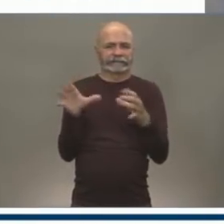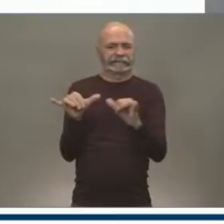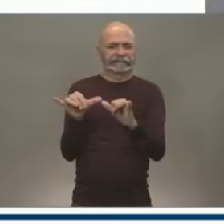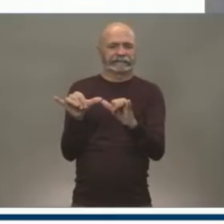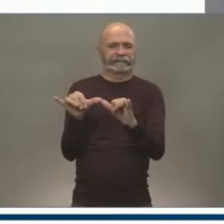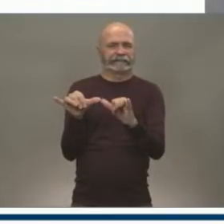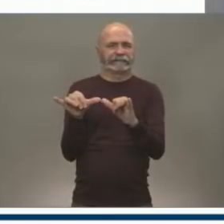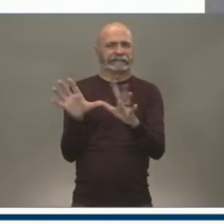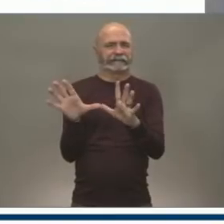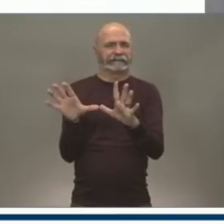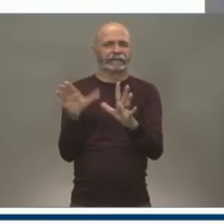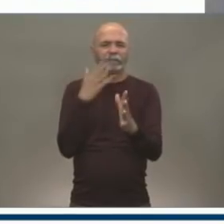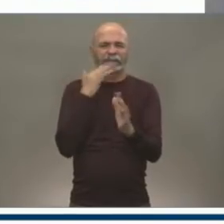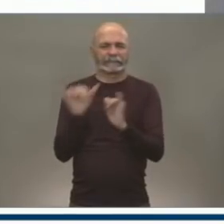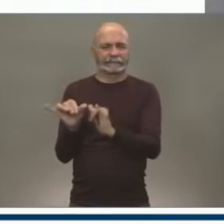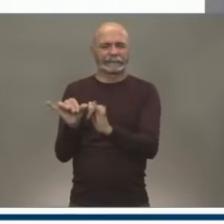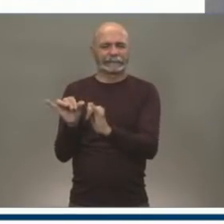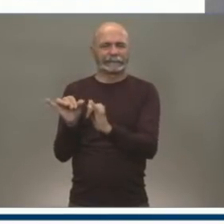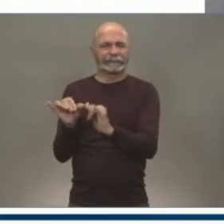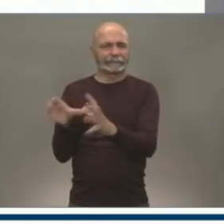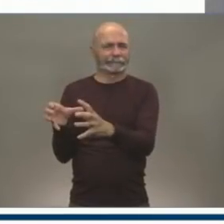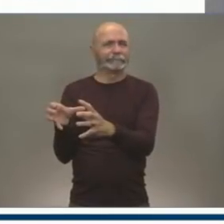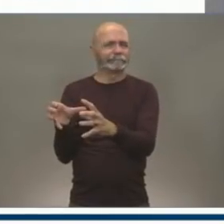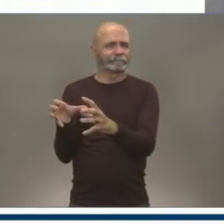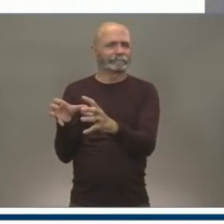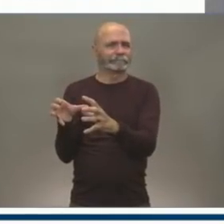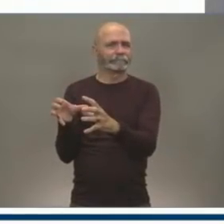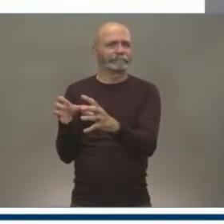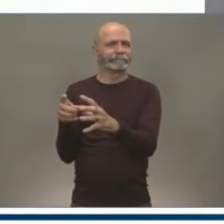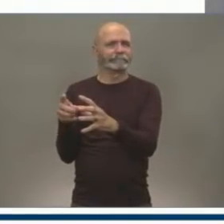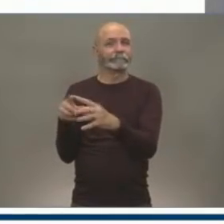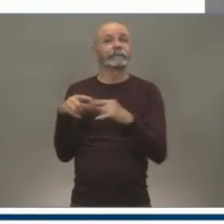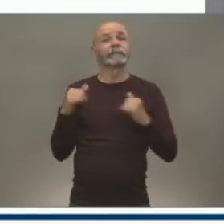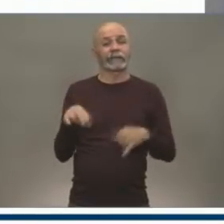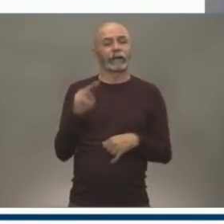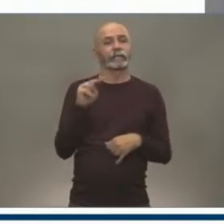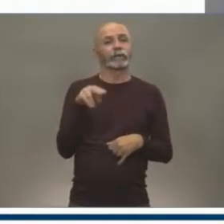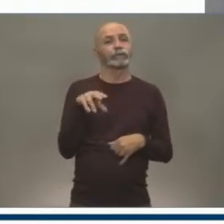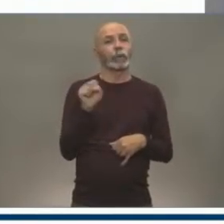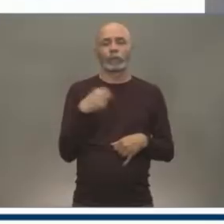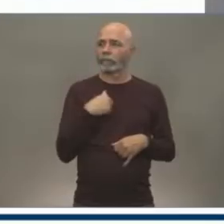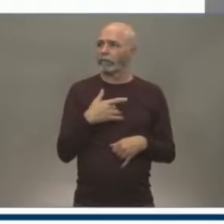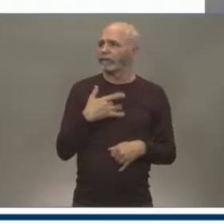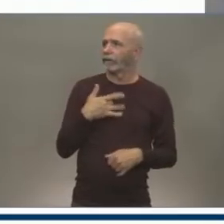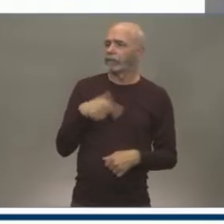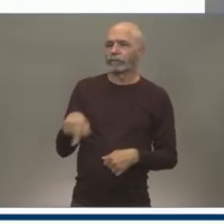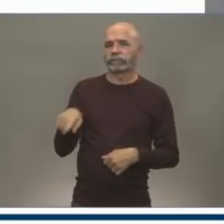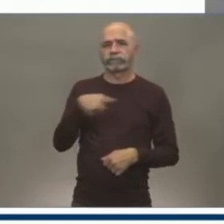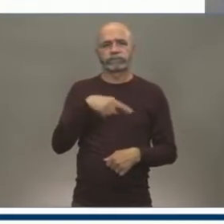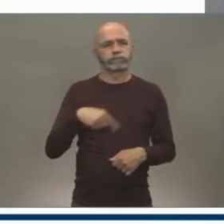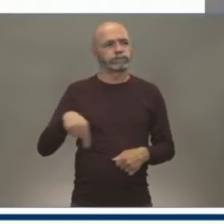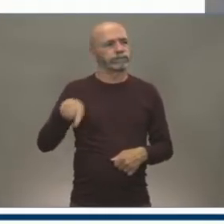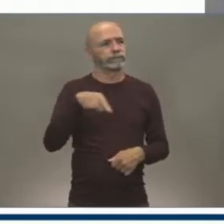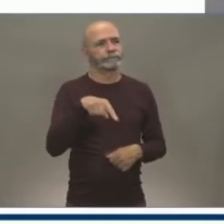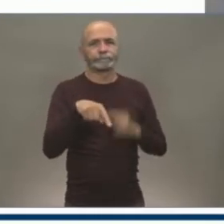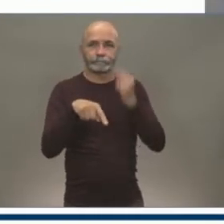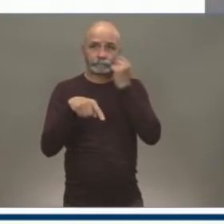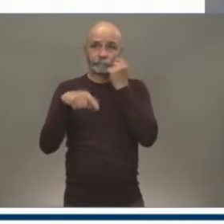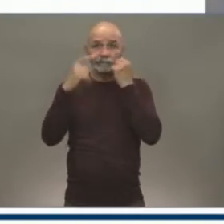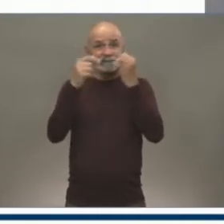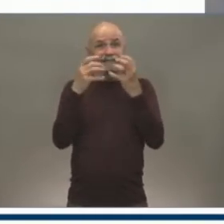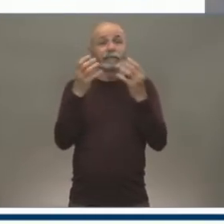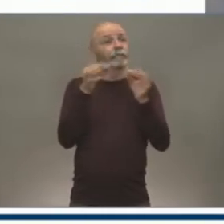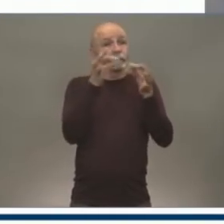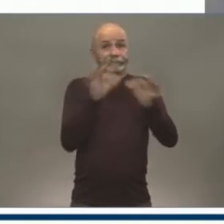14-day quarantine for everyone. We've just felt, to be honest with you, the issue of the essential service component,